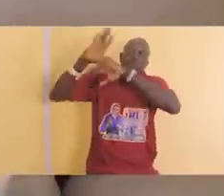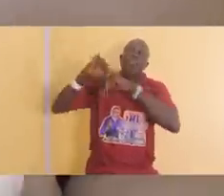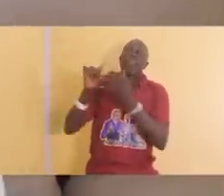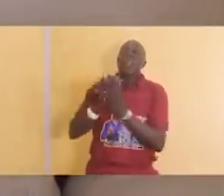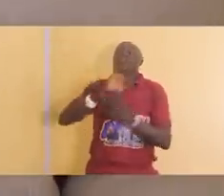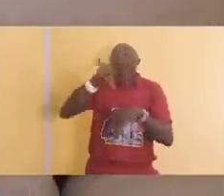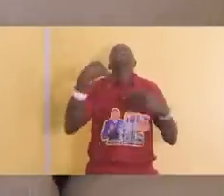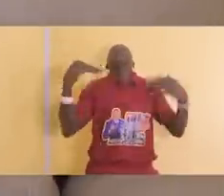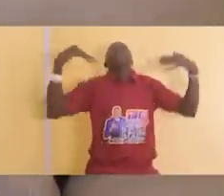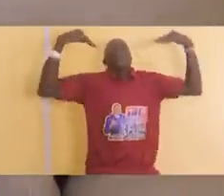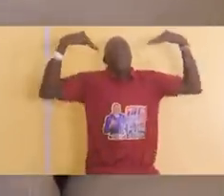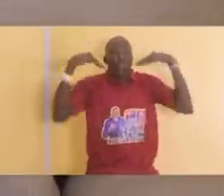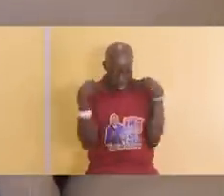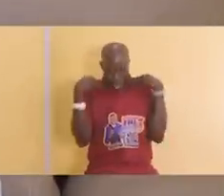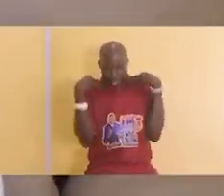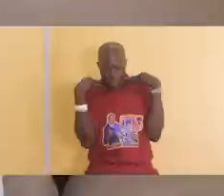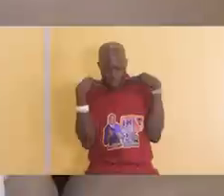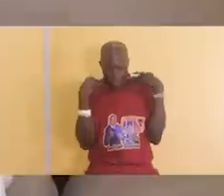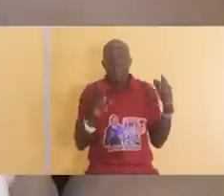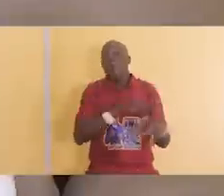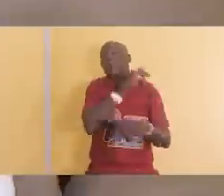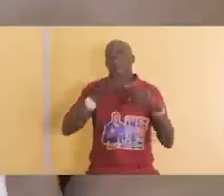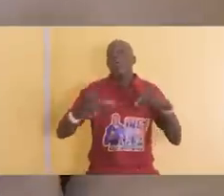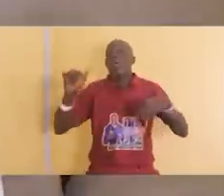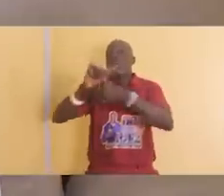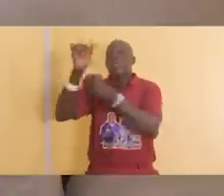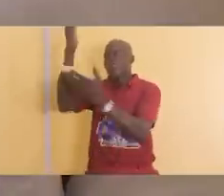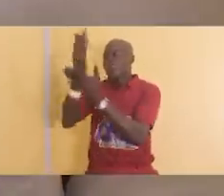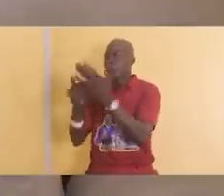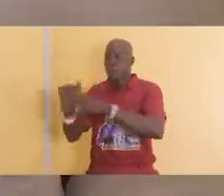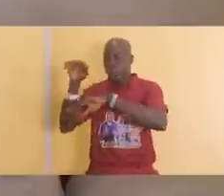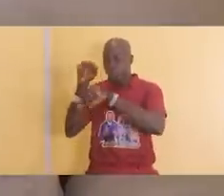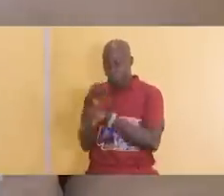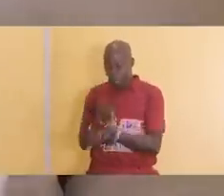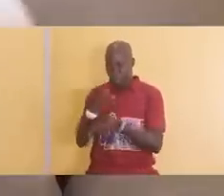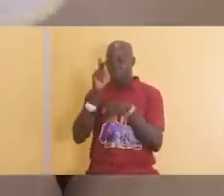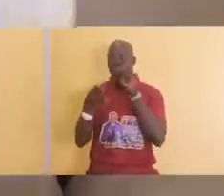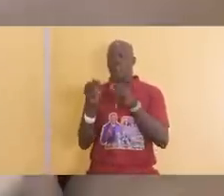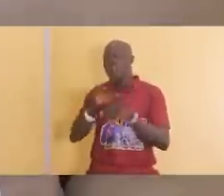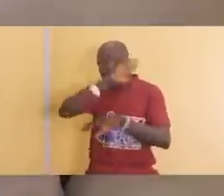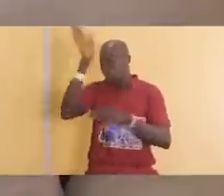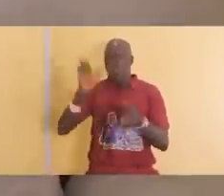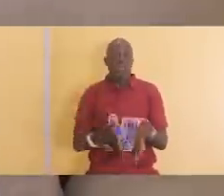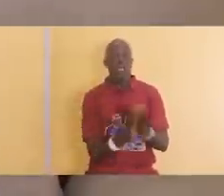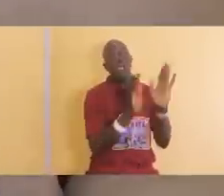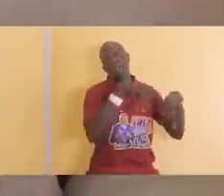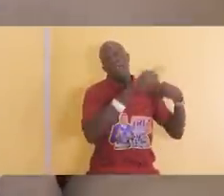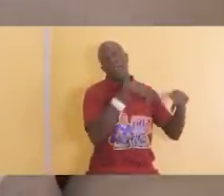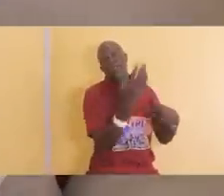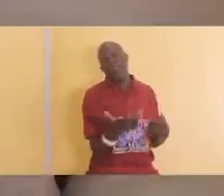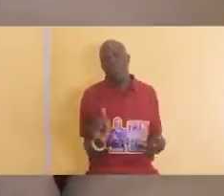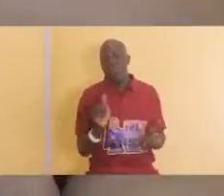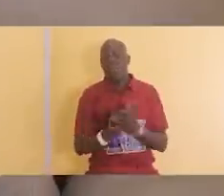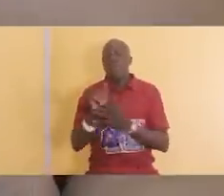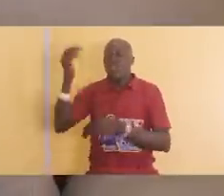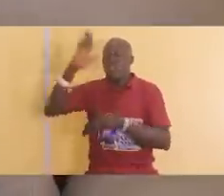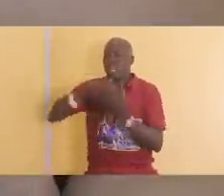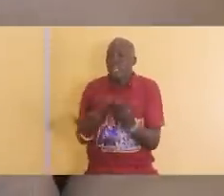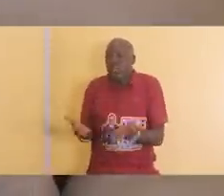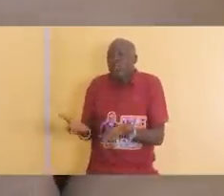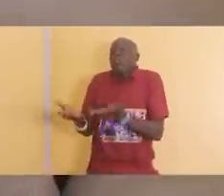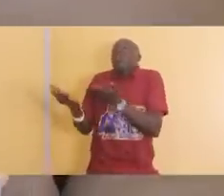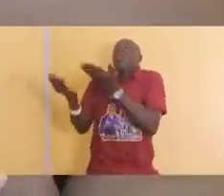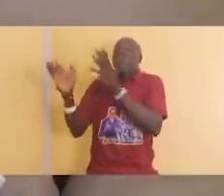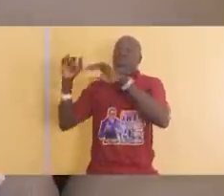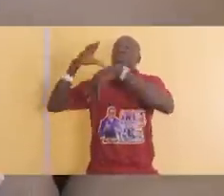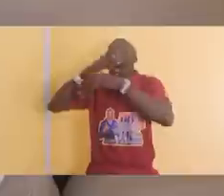ajaga aye. That is what we call evil yo. Na ba fi di elomi mole. If they bind with some people. Won ni je o lo. They will never allow them to move. Eru awon agbo ki je